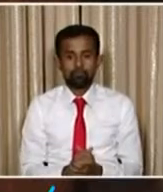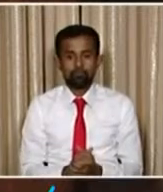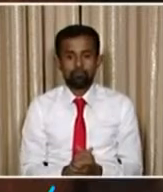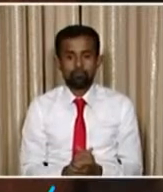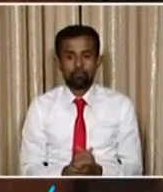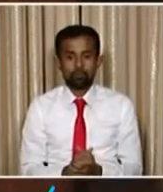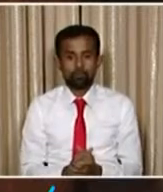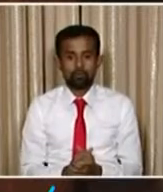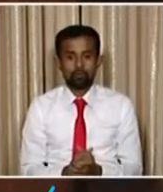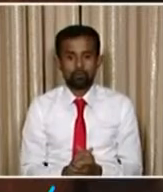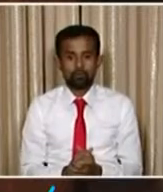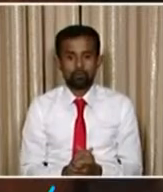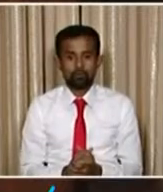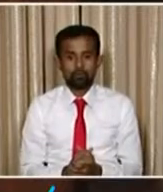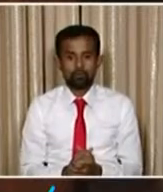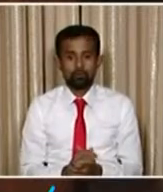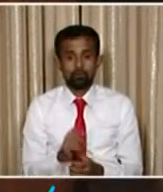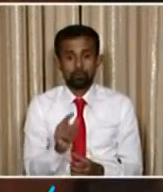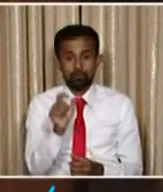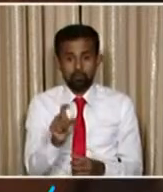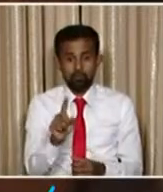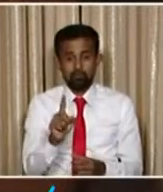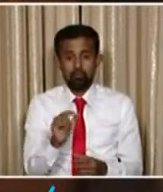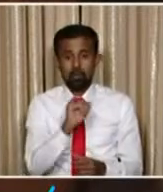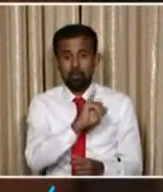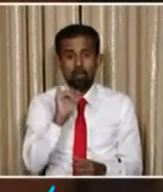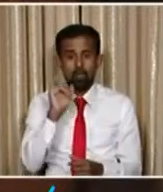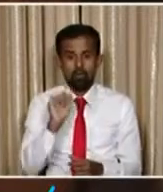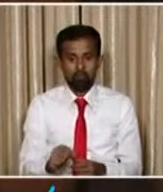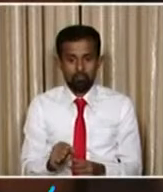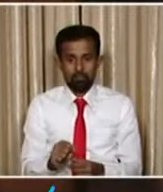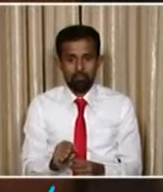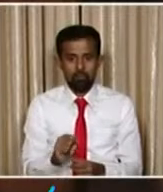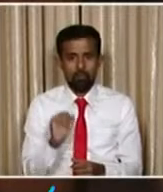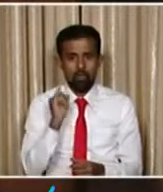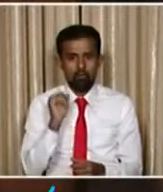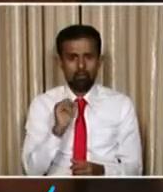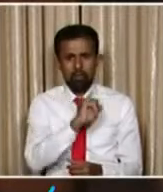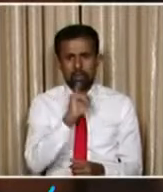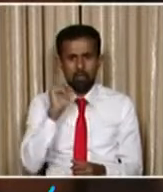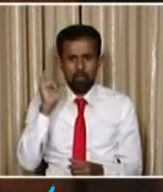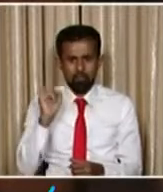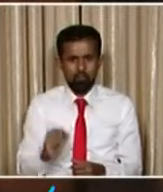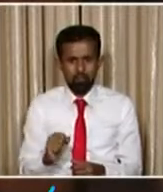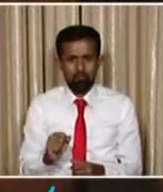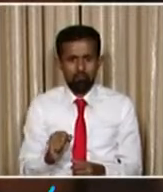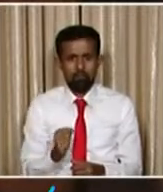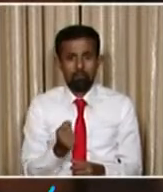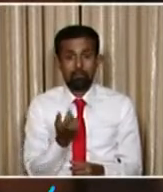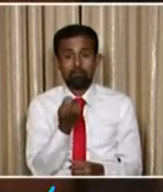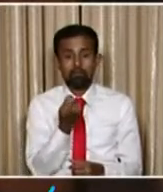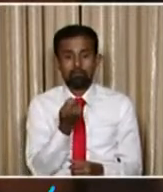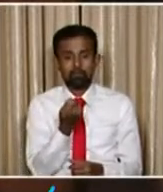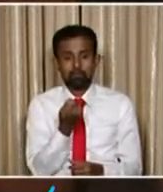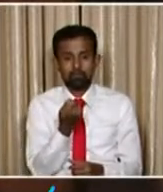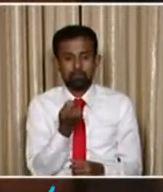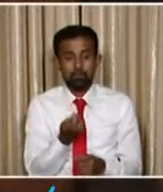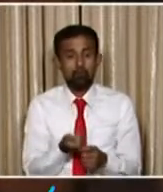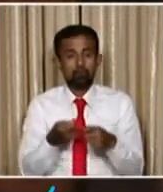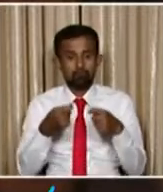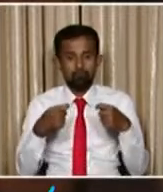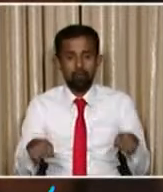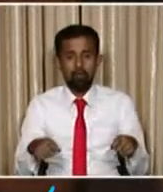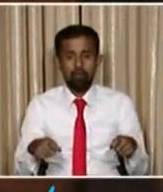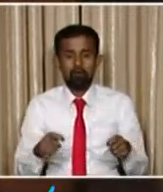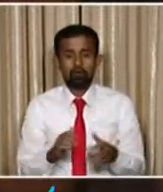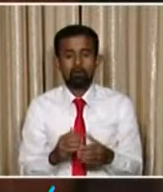per refugee who is in one of those camps. So how long are we going to ignore that some of our citizens, some of our fellow